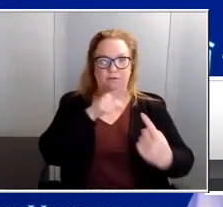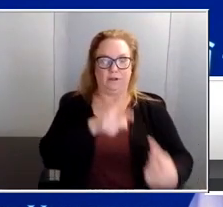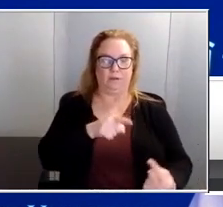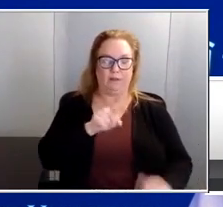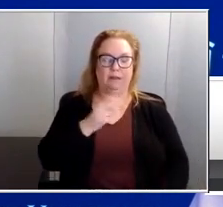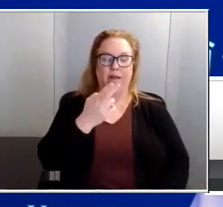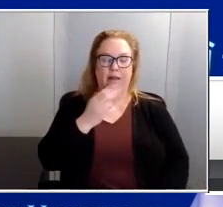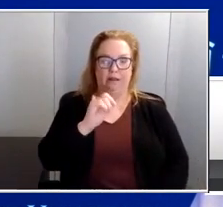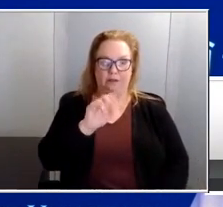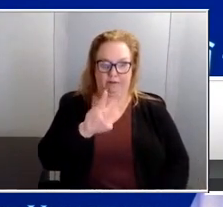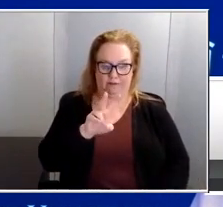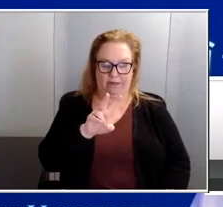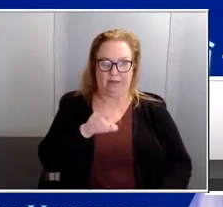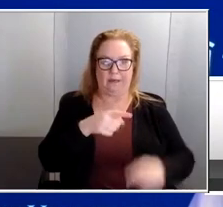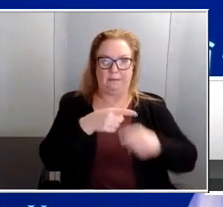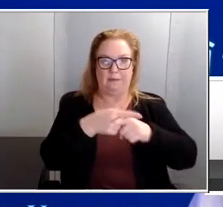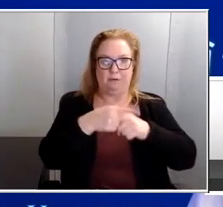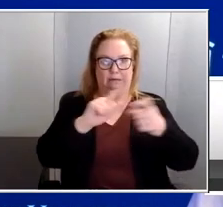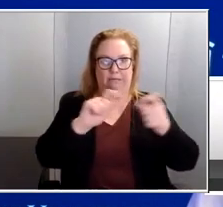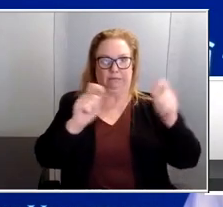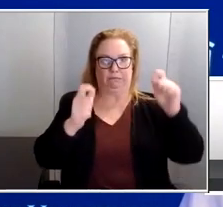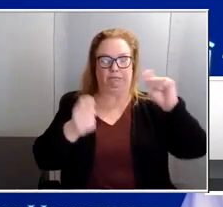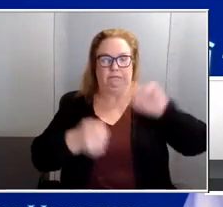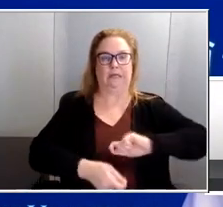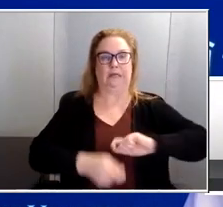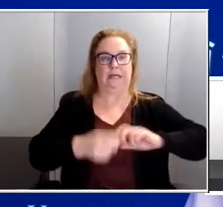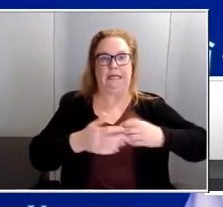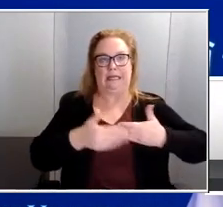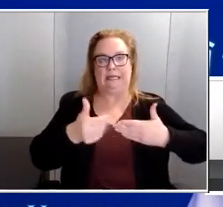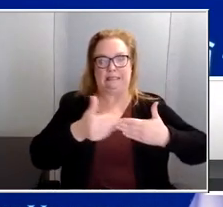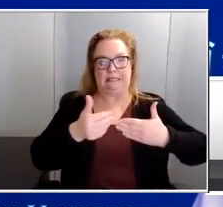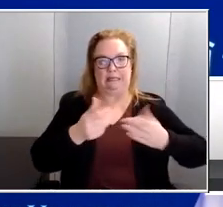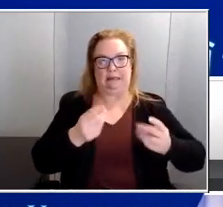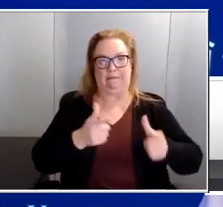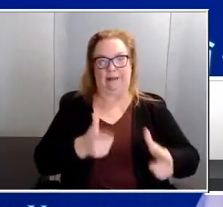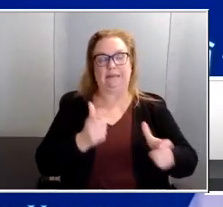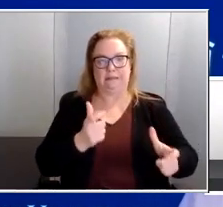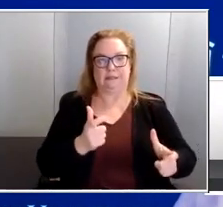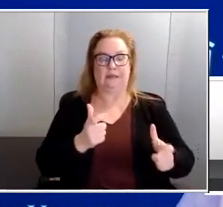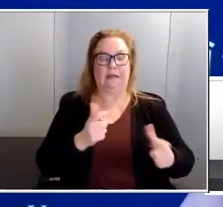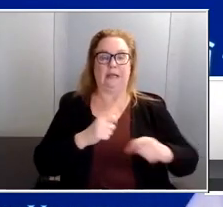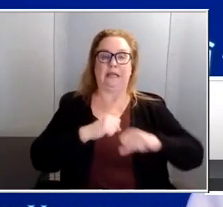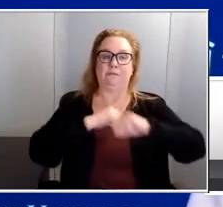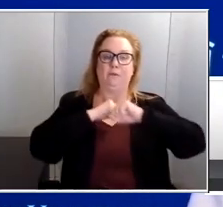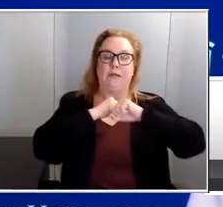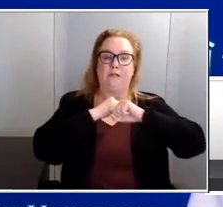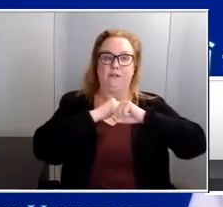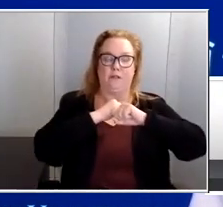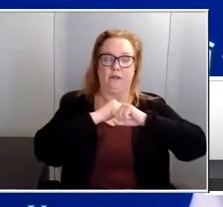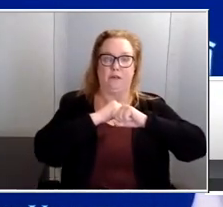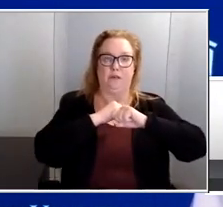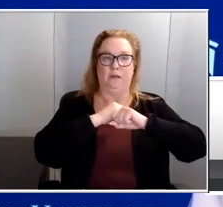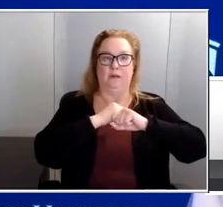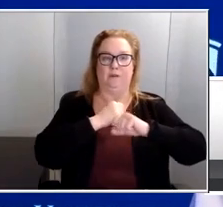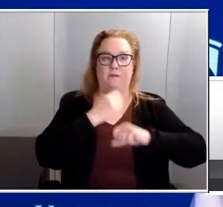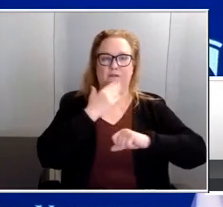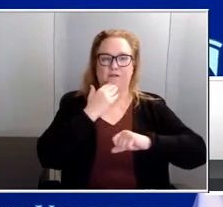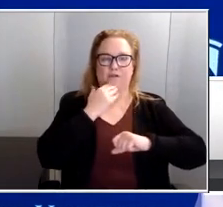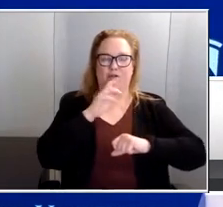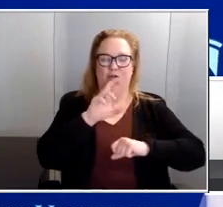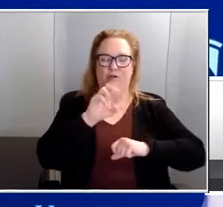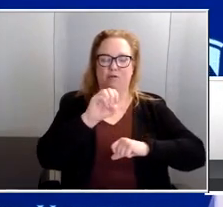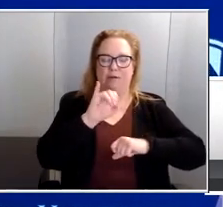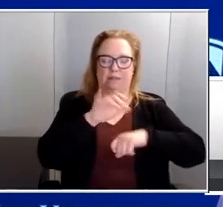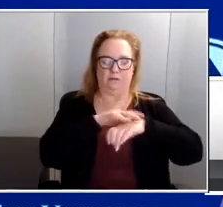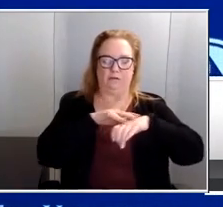HIV mutates very readily, very easily. It also has protection such as sugar residues on the